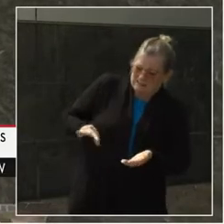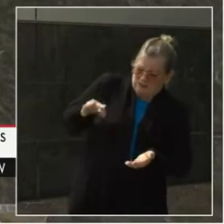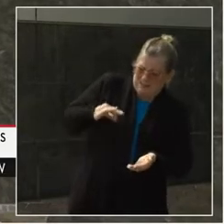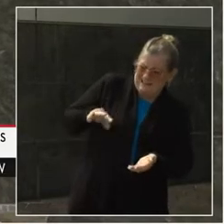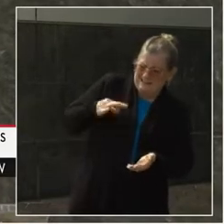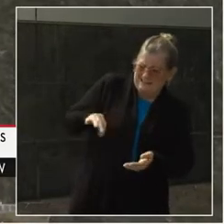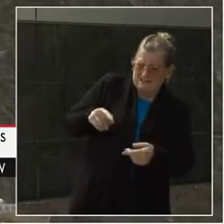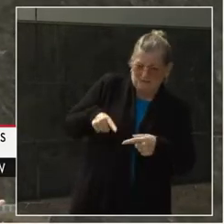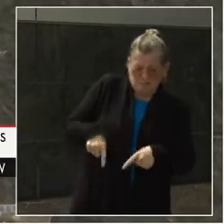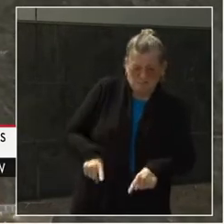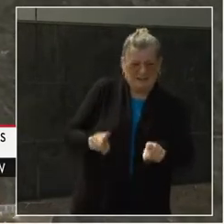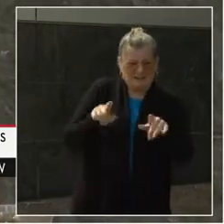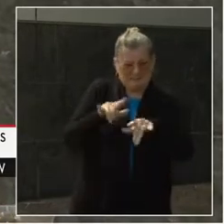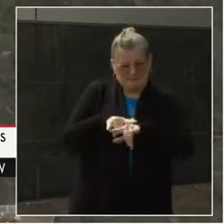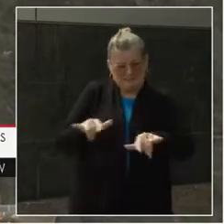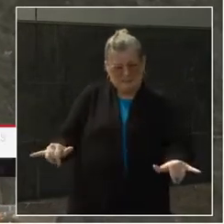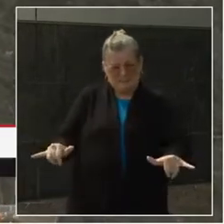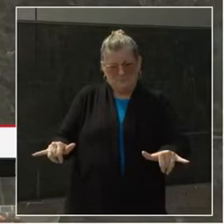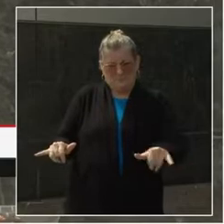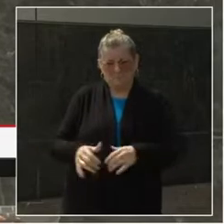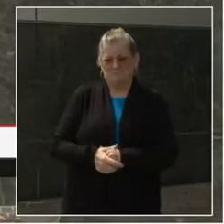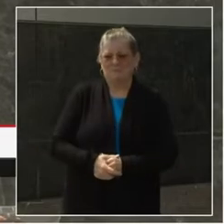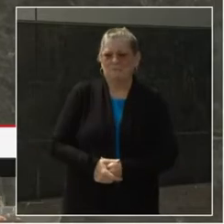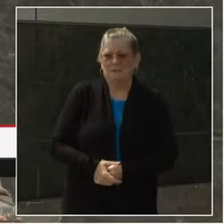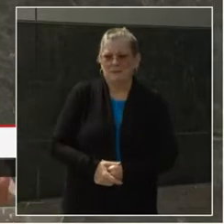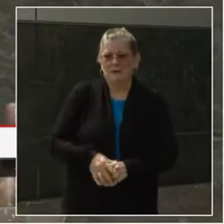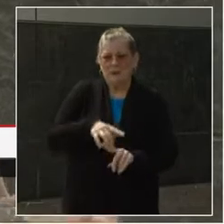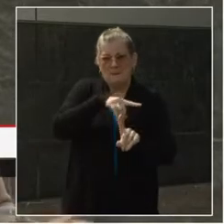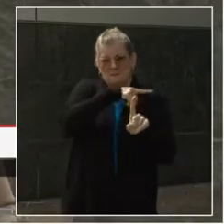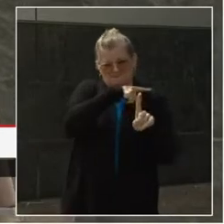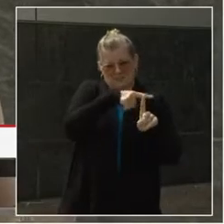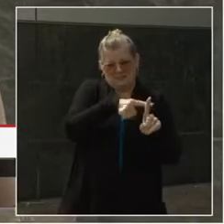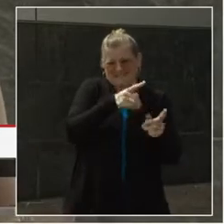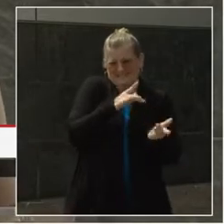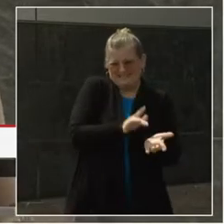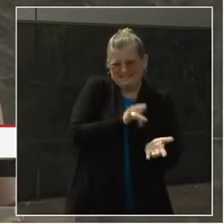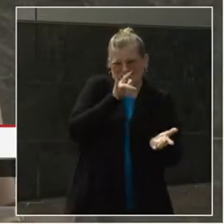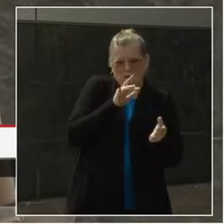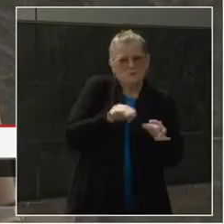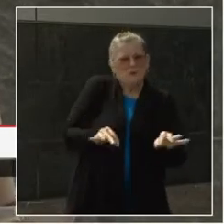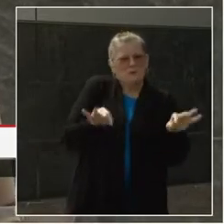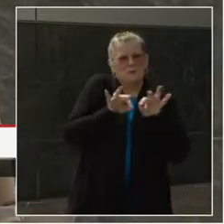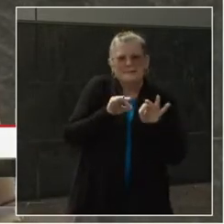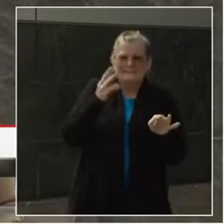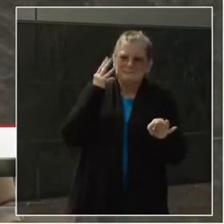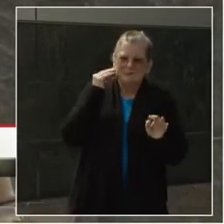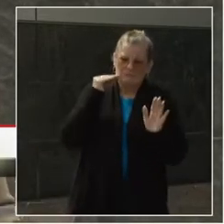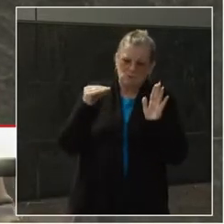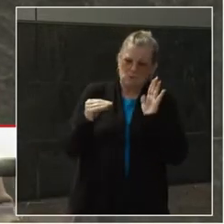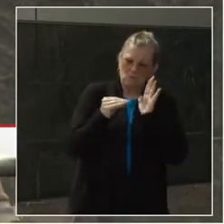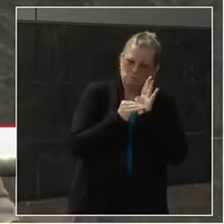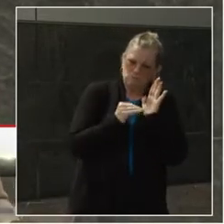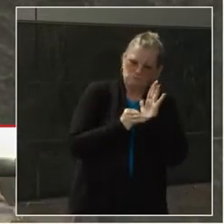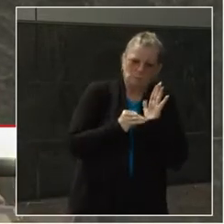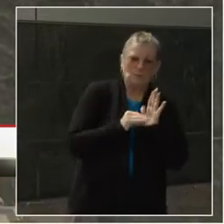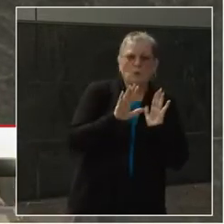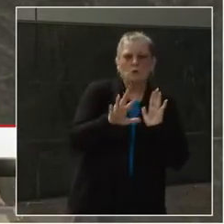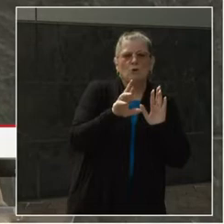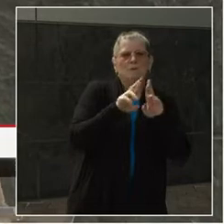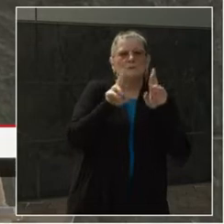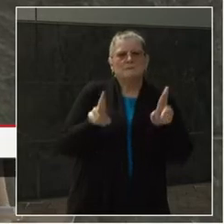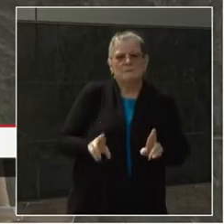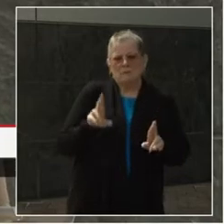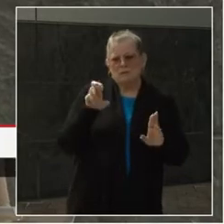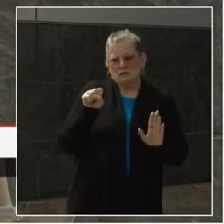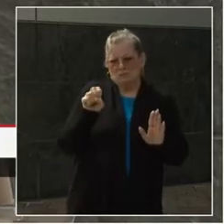most importantly, earn valuable experience that goes on their resumes, that helps them decide what college courses